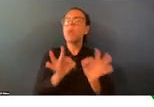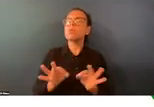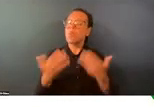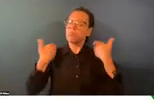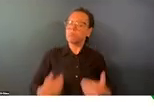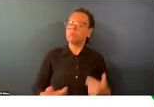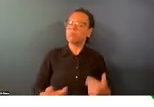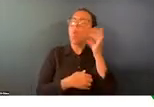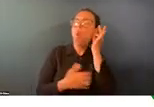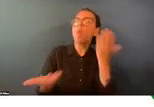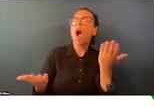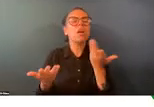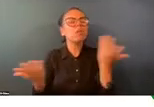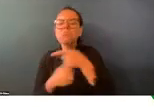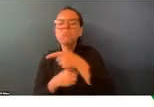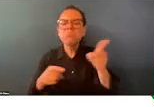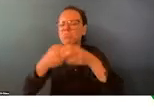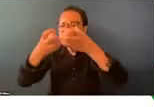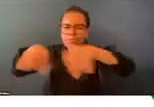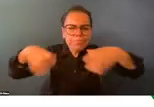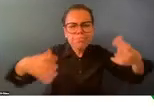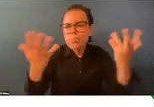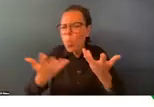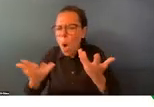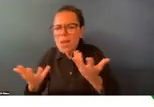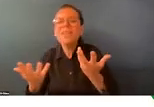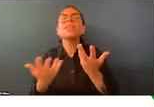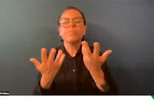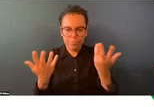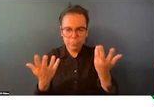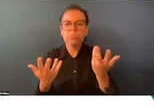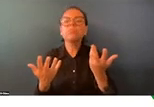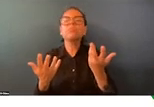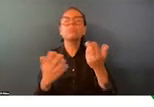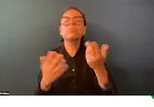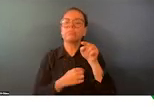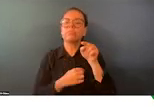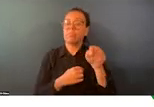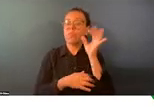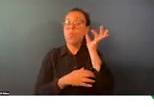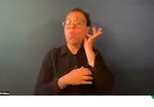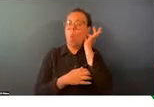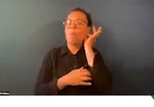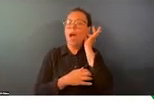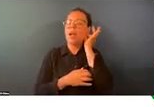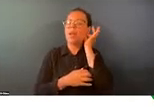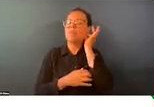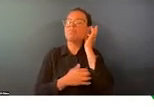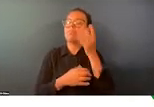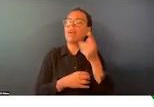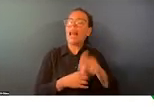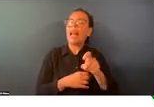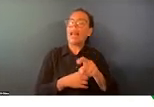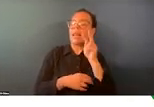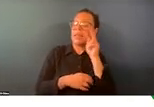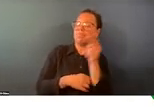and rallies to ensure their voices were heard. For example, Malika from the village of Negnot was actively involved in the construction of the